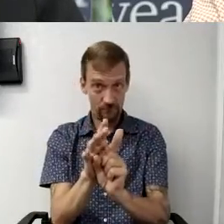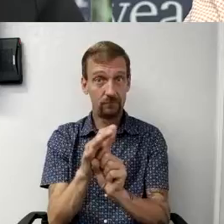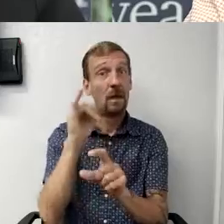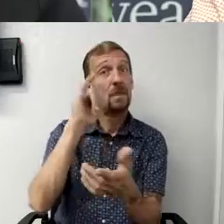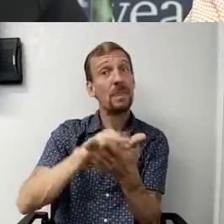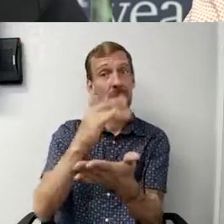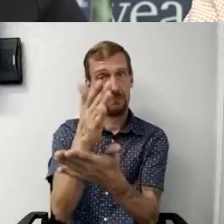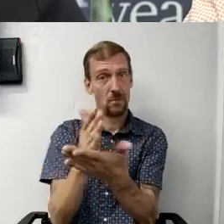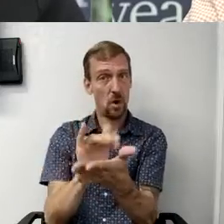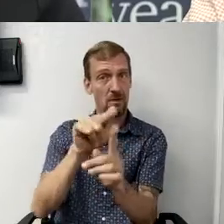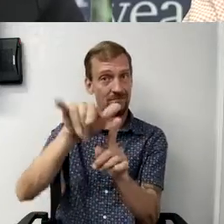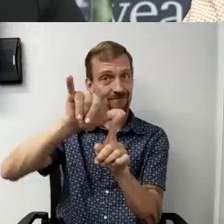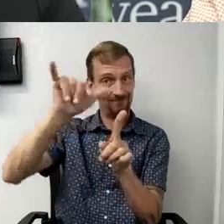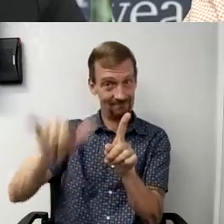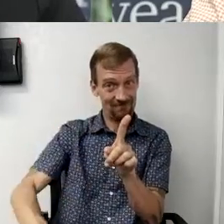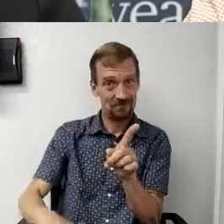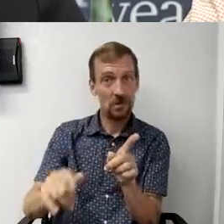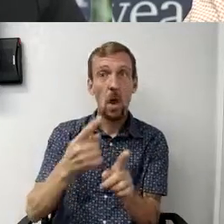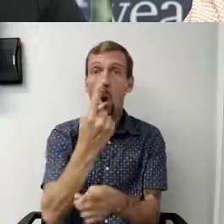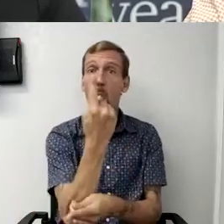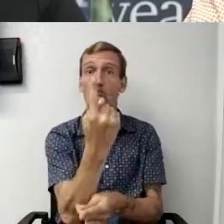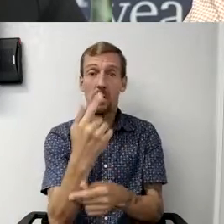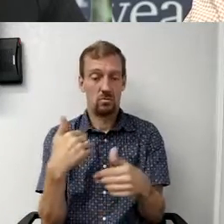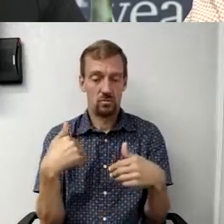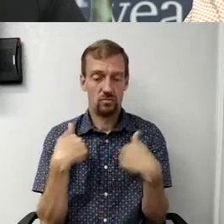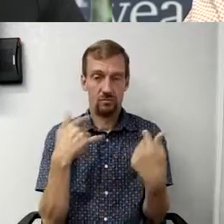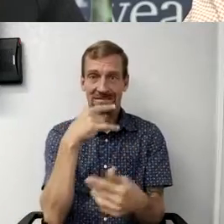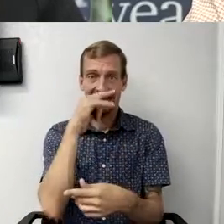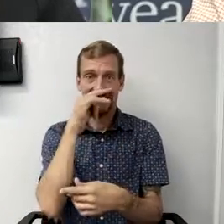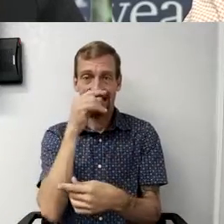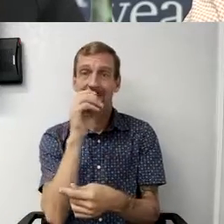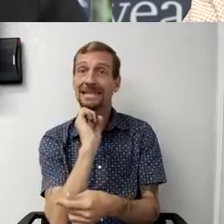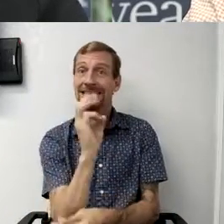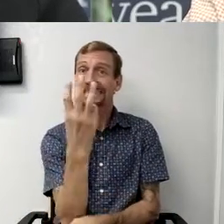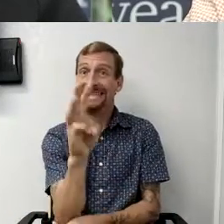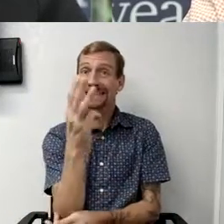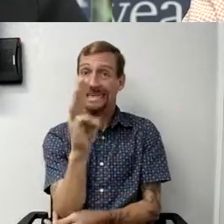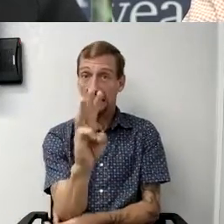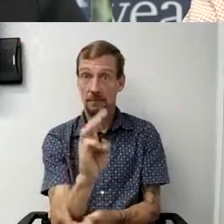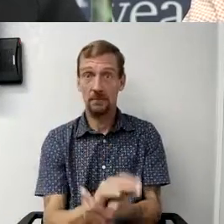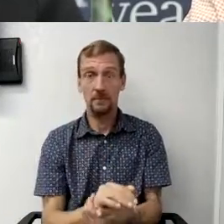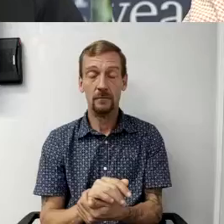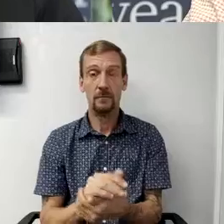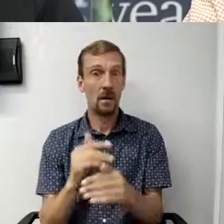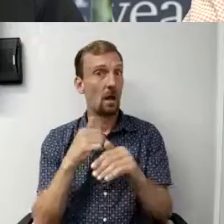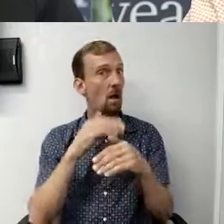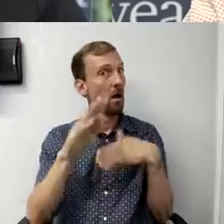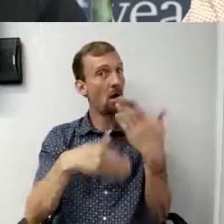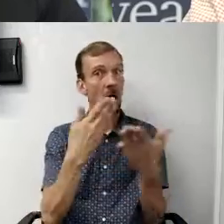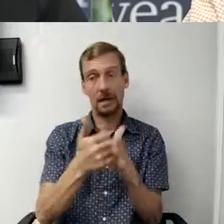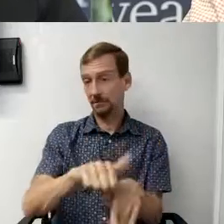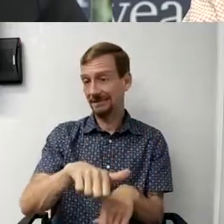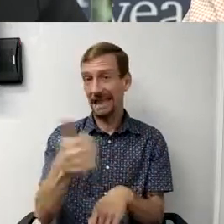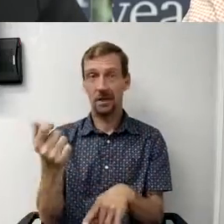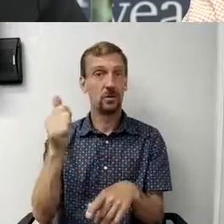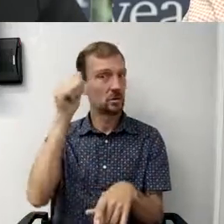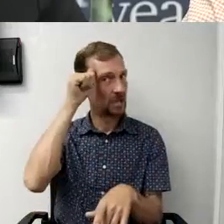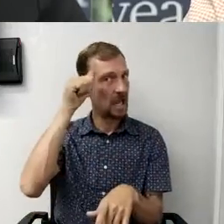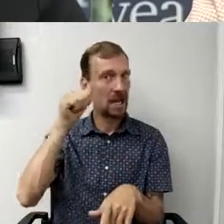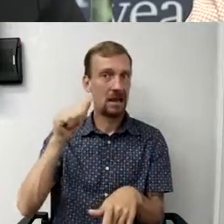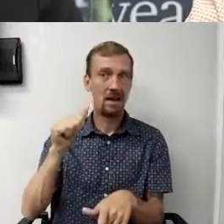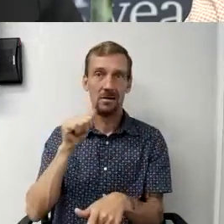their stay, and one of those is a pediatric patient, that's 16. And the rest are adults in various